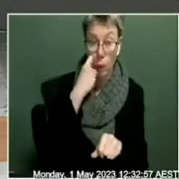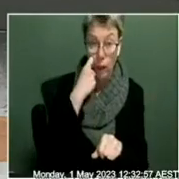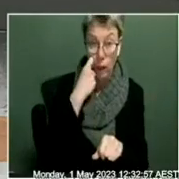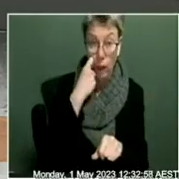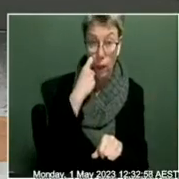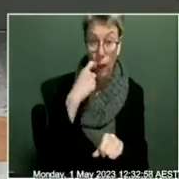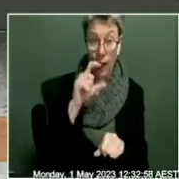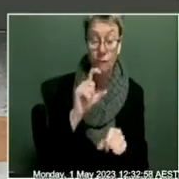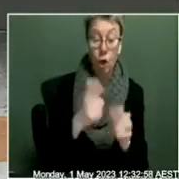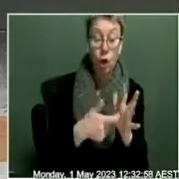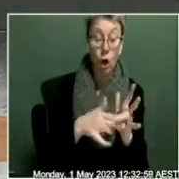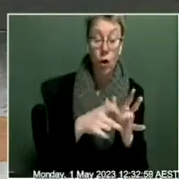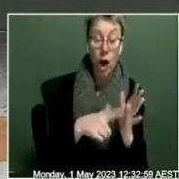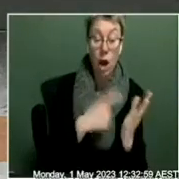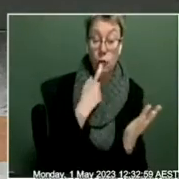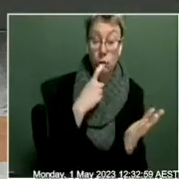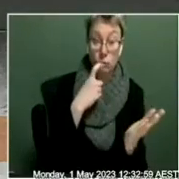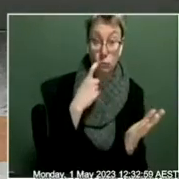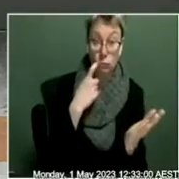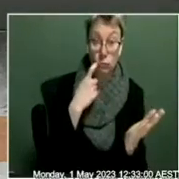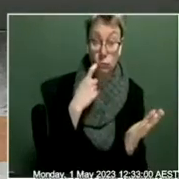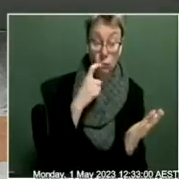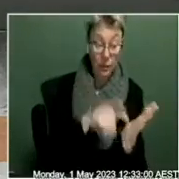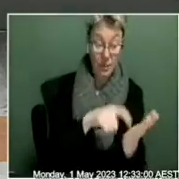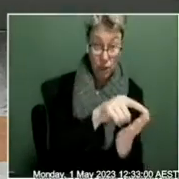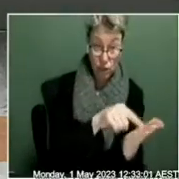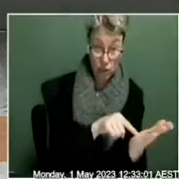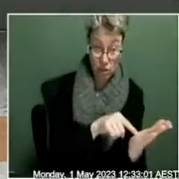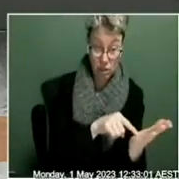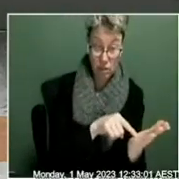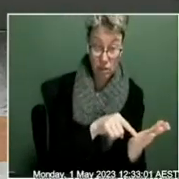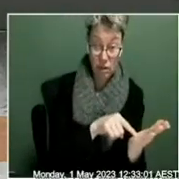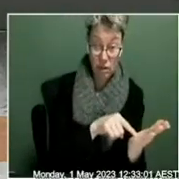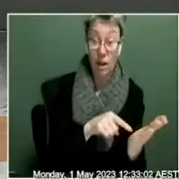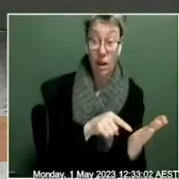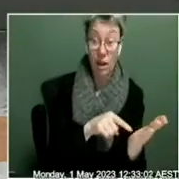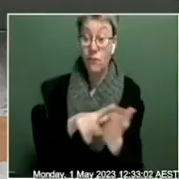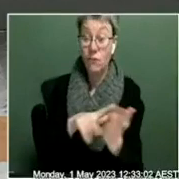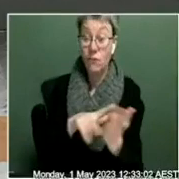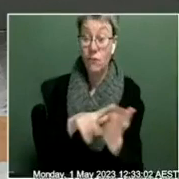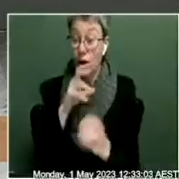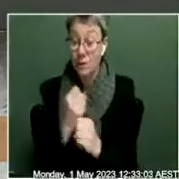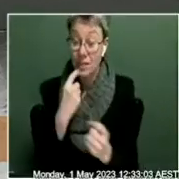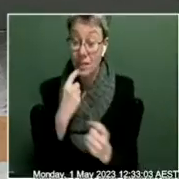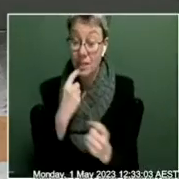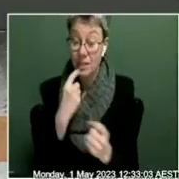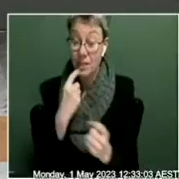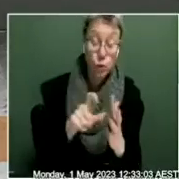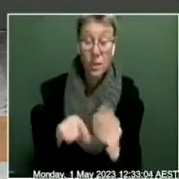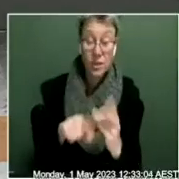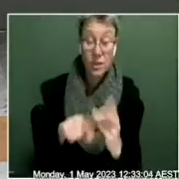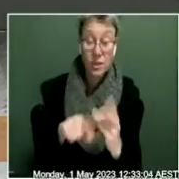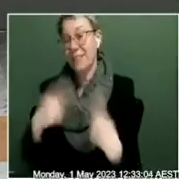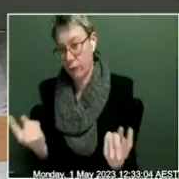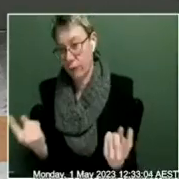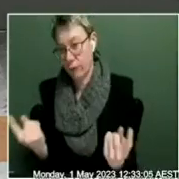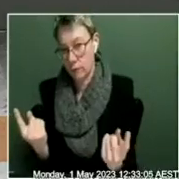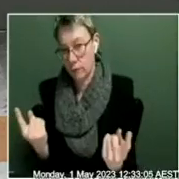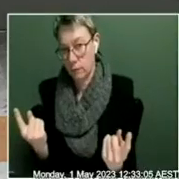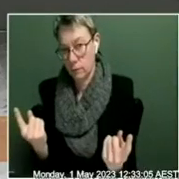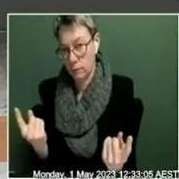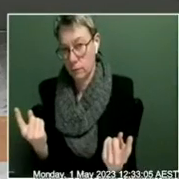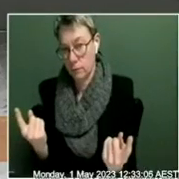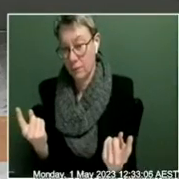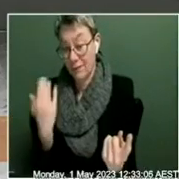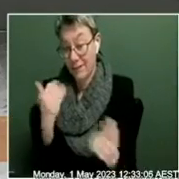I'll say that I am generally across this response, but not the detail around what that alternative is without reading